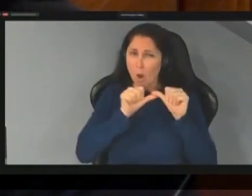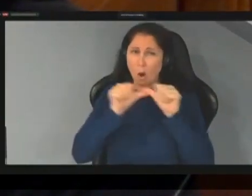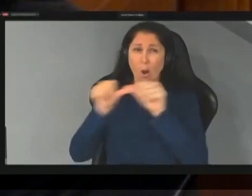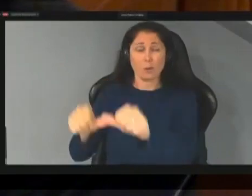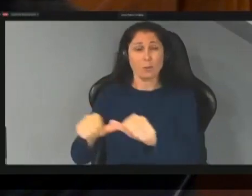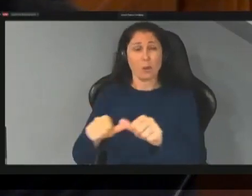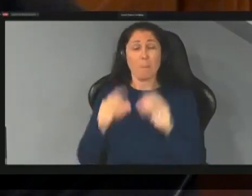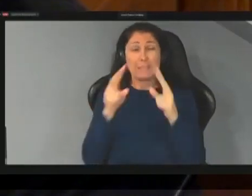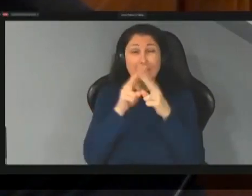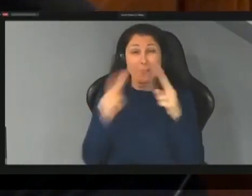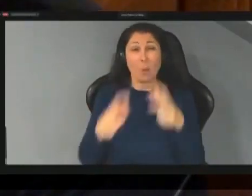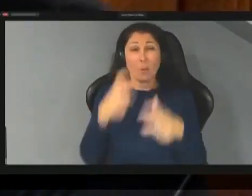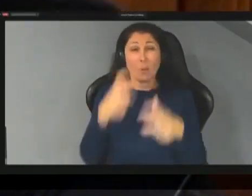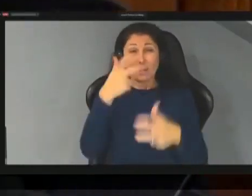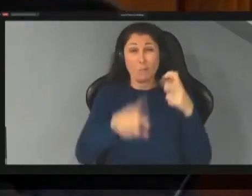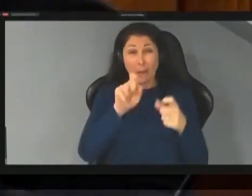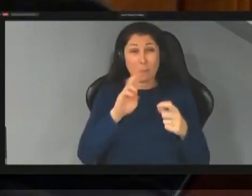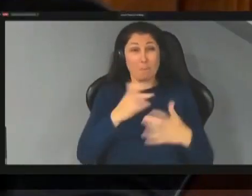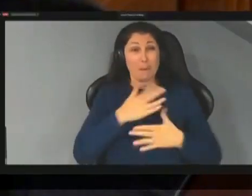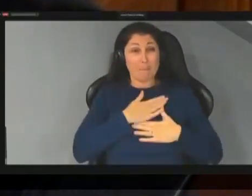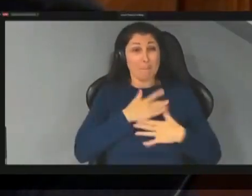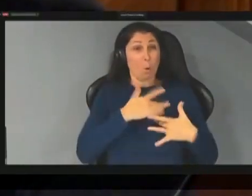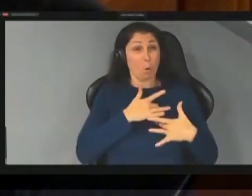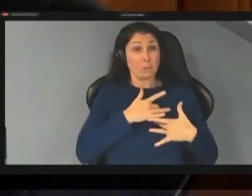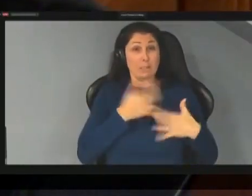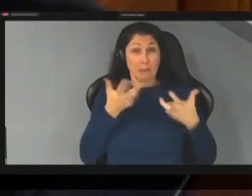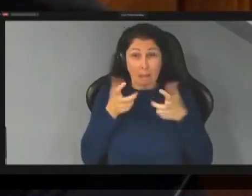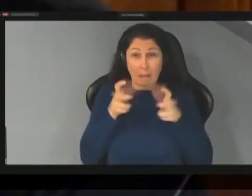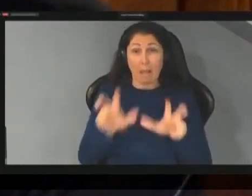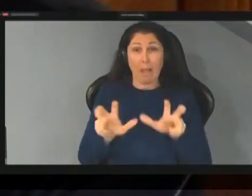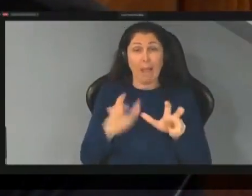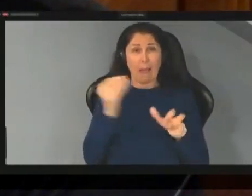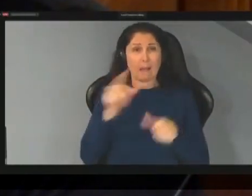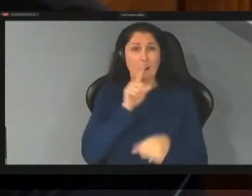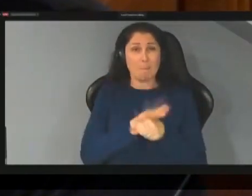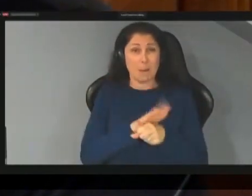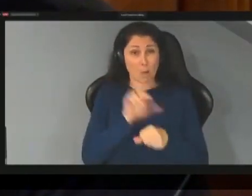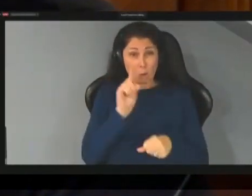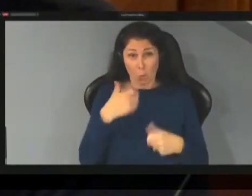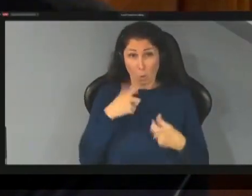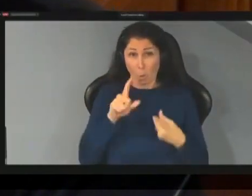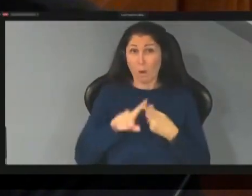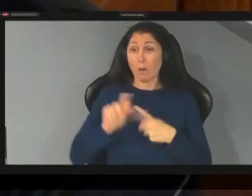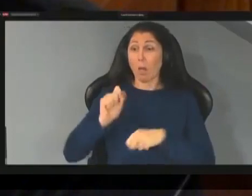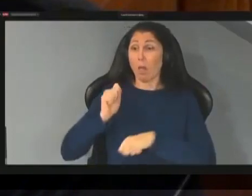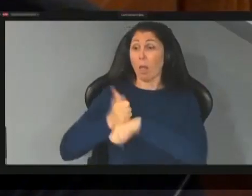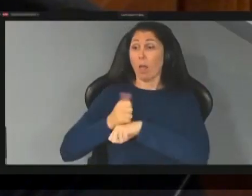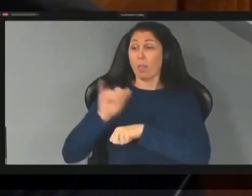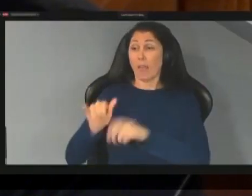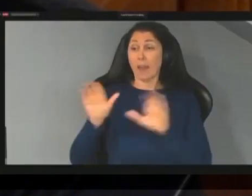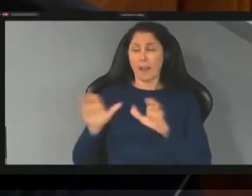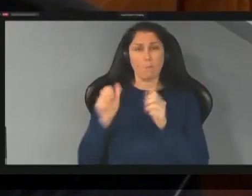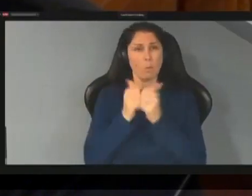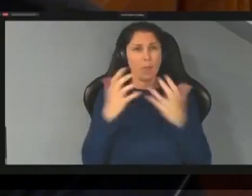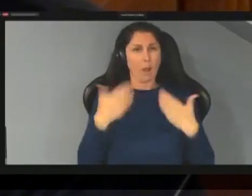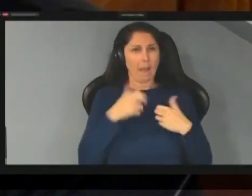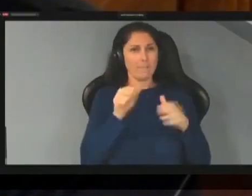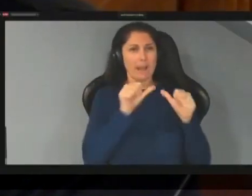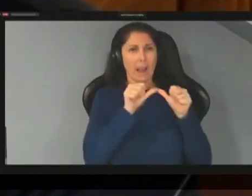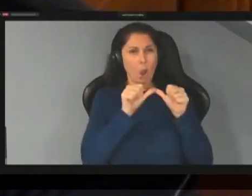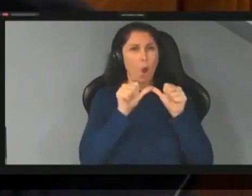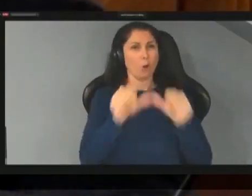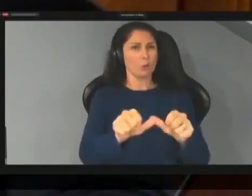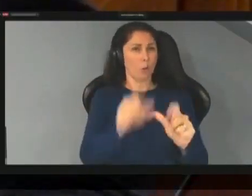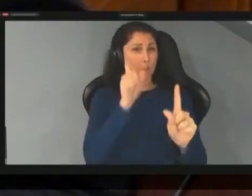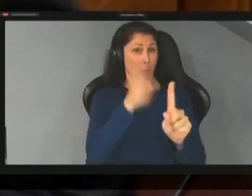vested and committed. And so do we want to go around seeding that activity without having a longer term goal? And is that the best way